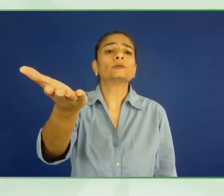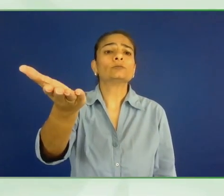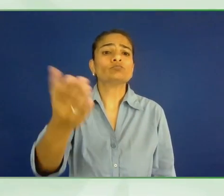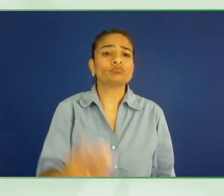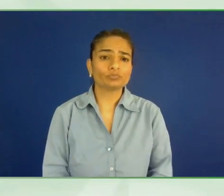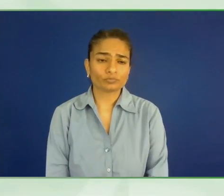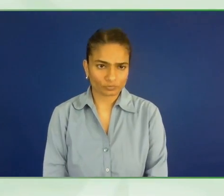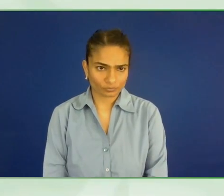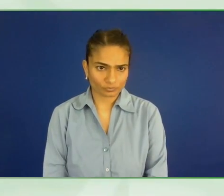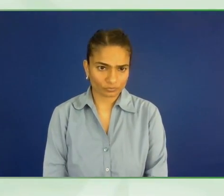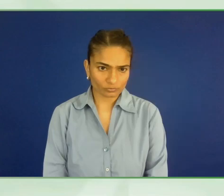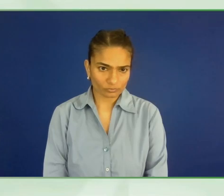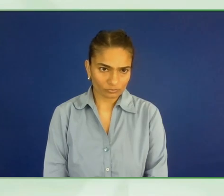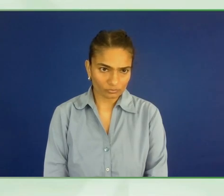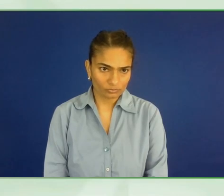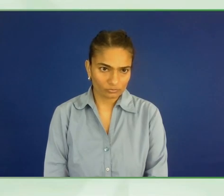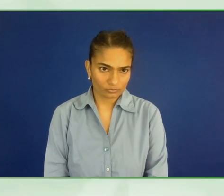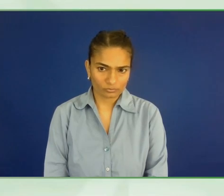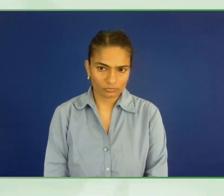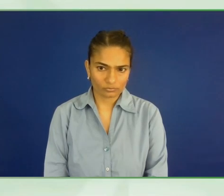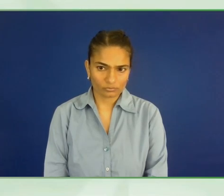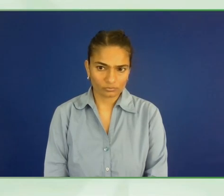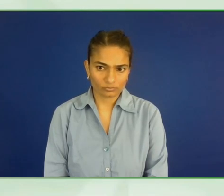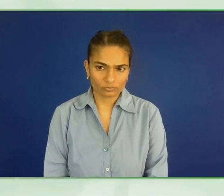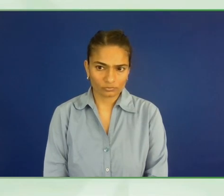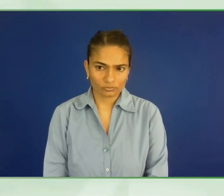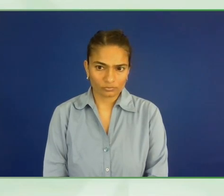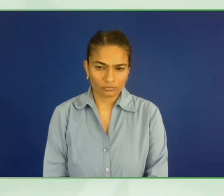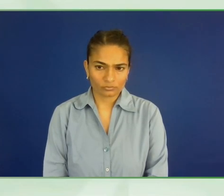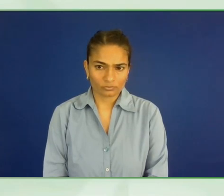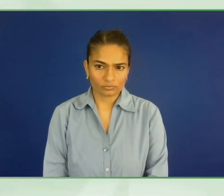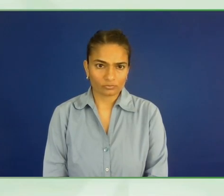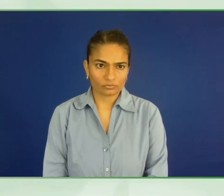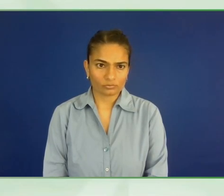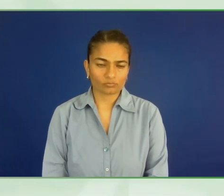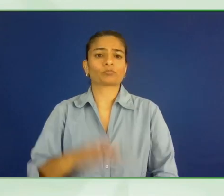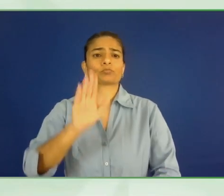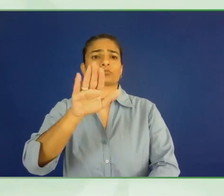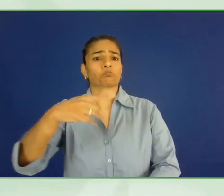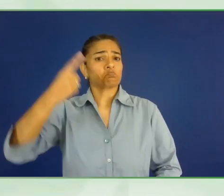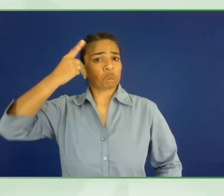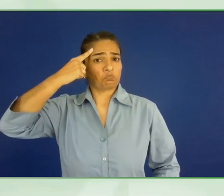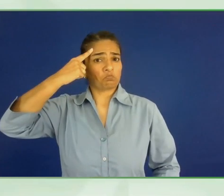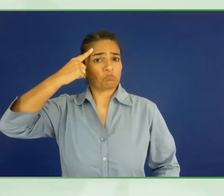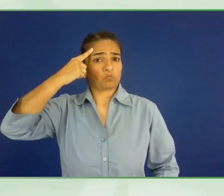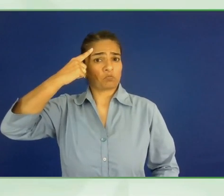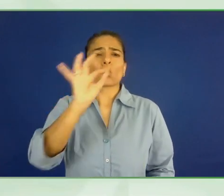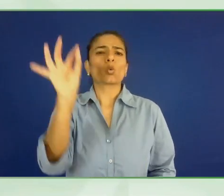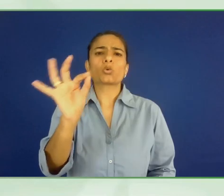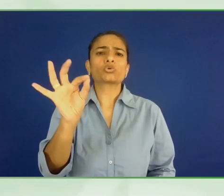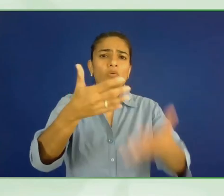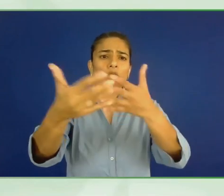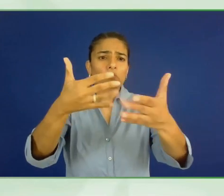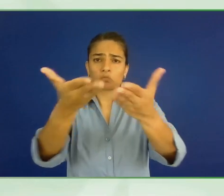Yeah, I think this is a question to whoever want to answer. I work as an employment consultant